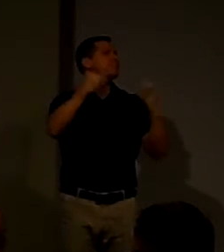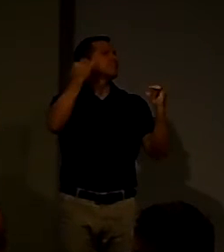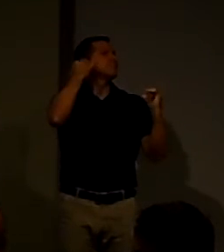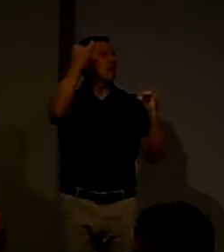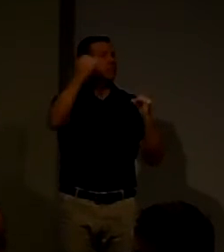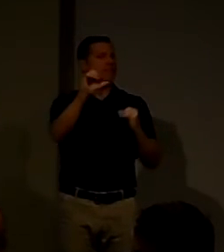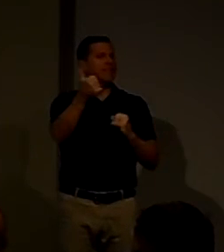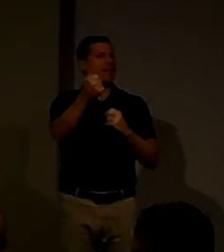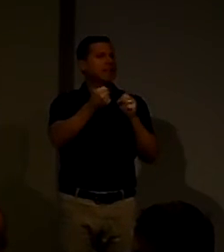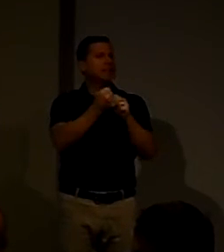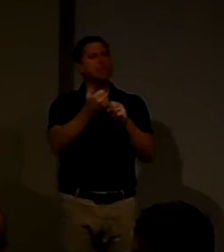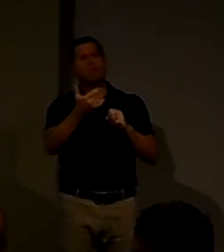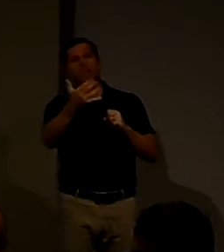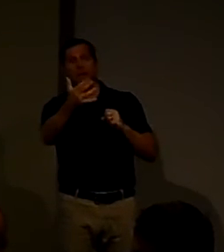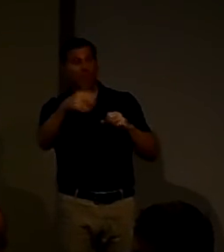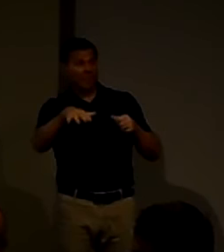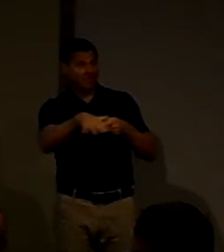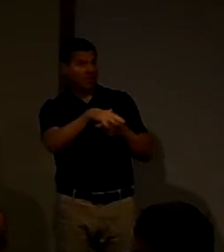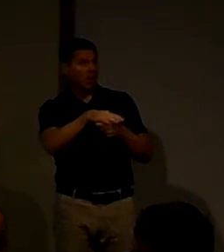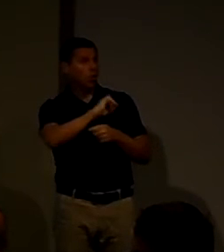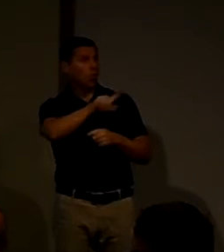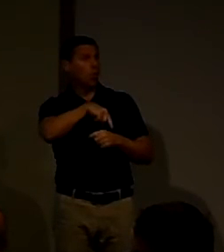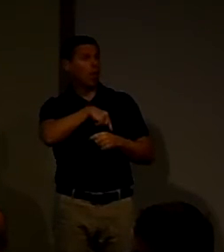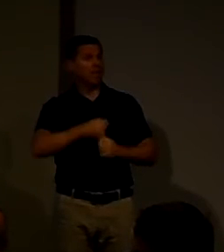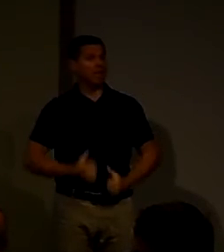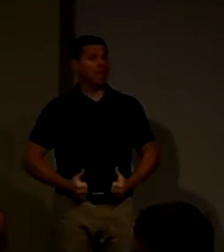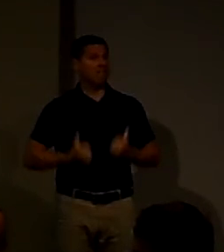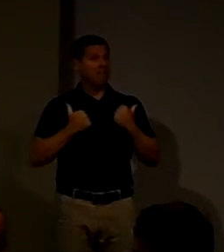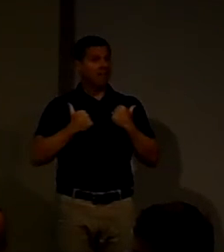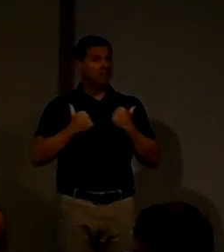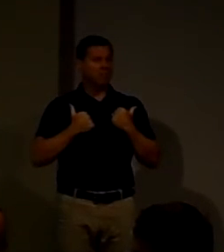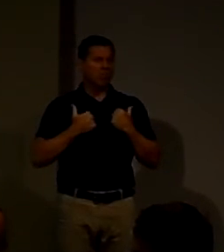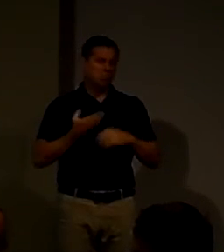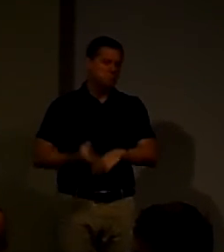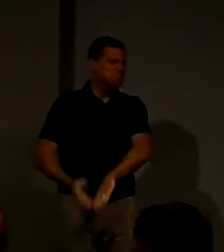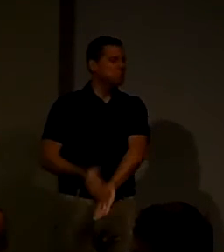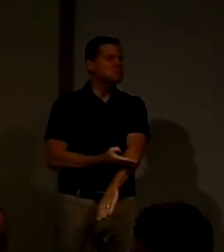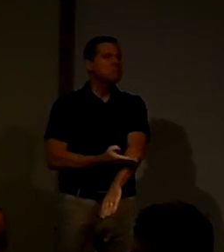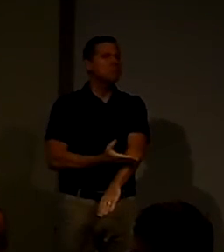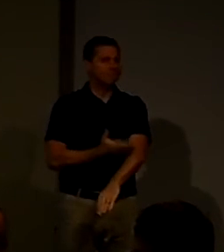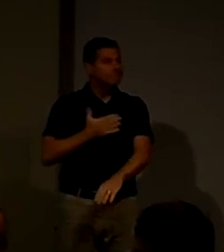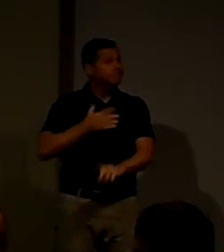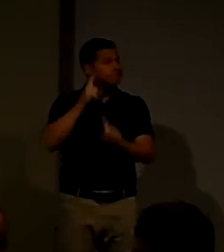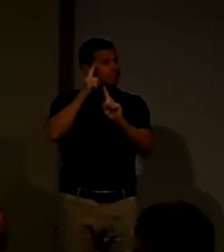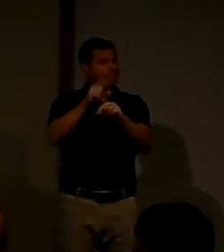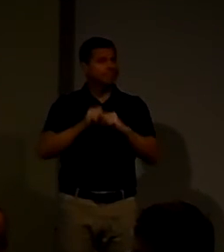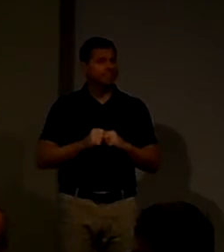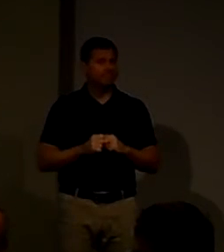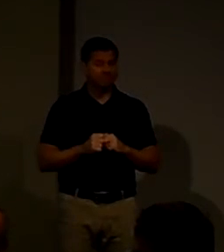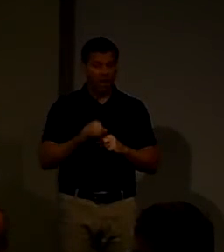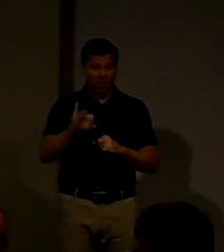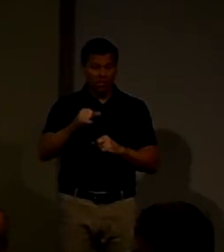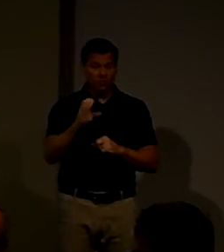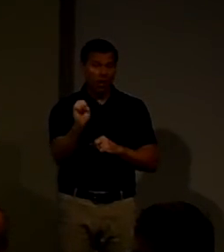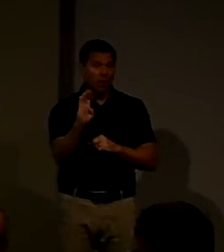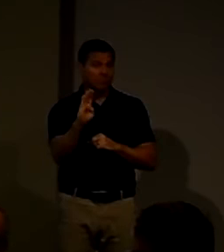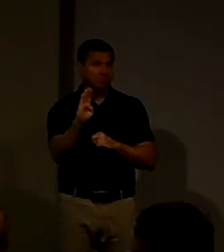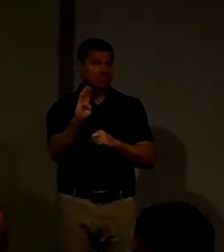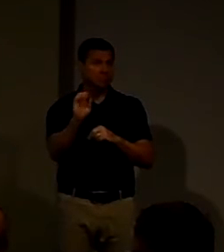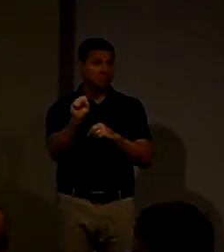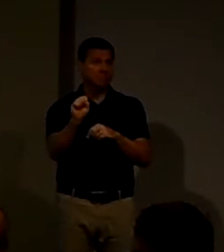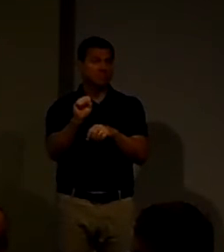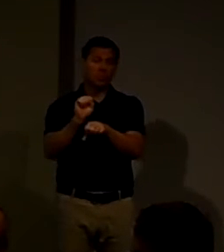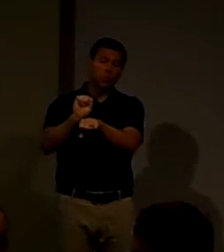and the quality of life will be improved in this region. Quantity of life, I would talk about in terms of the number of jobs available, but